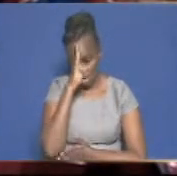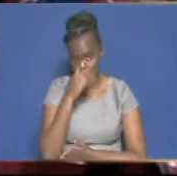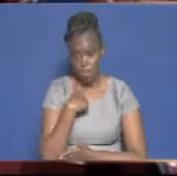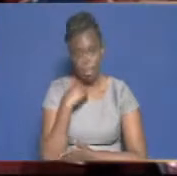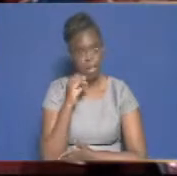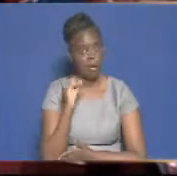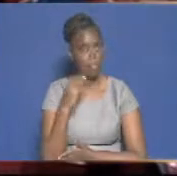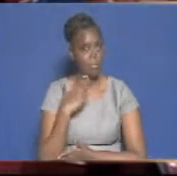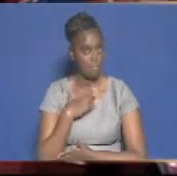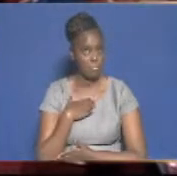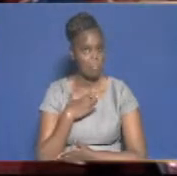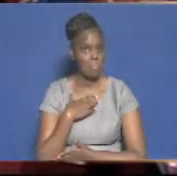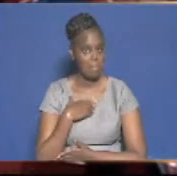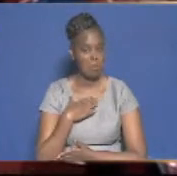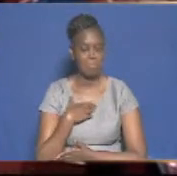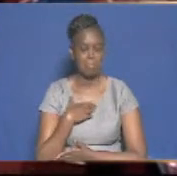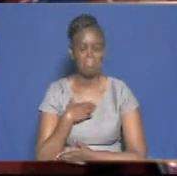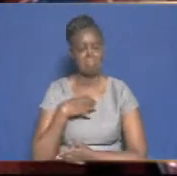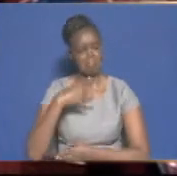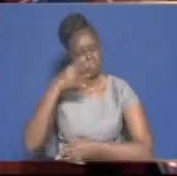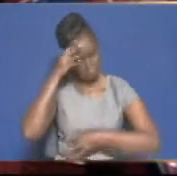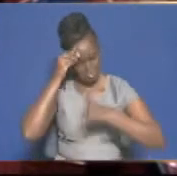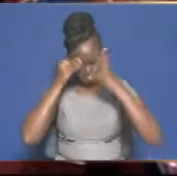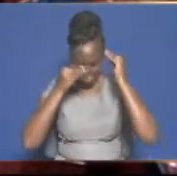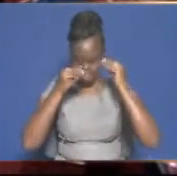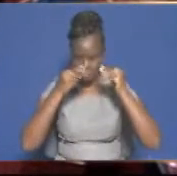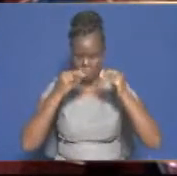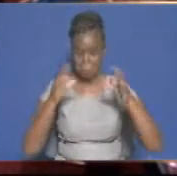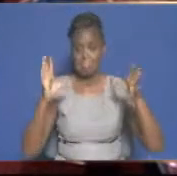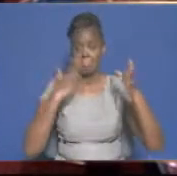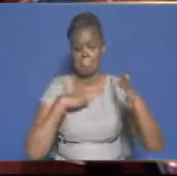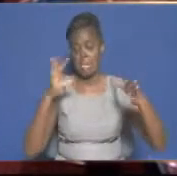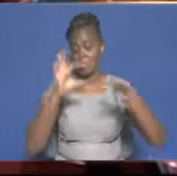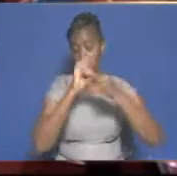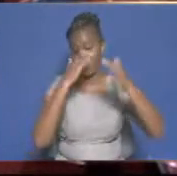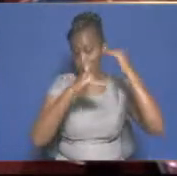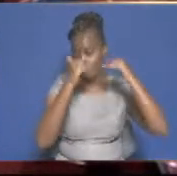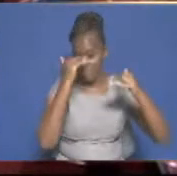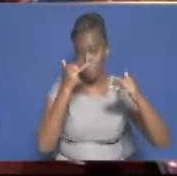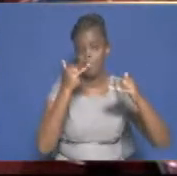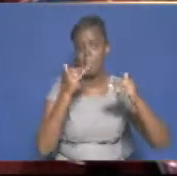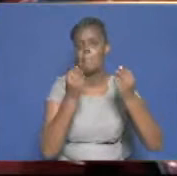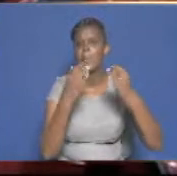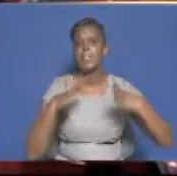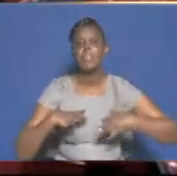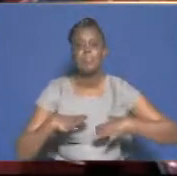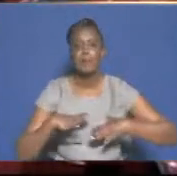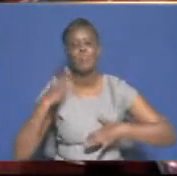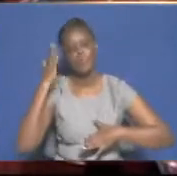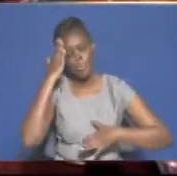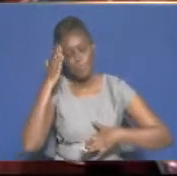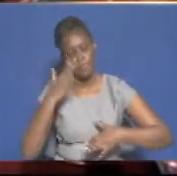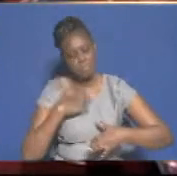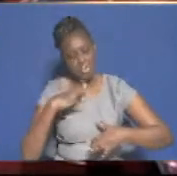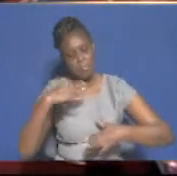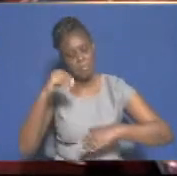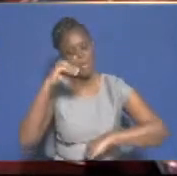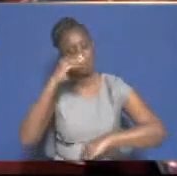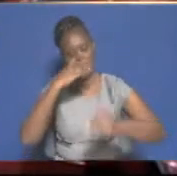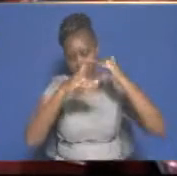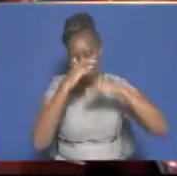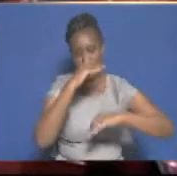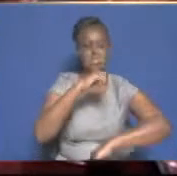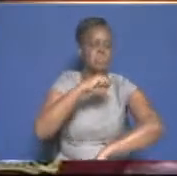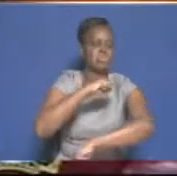I am well schooled. I went to the university, and many people in this house know that I went to school.